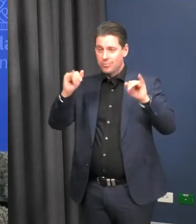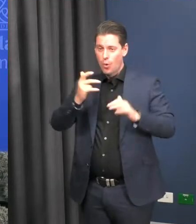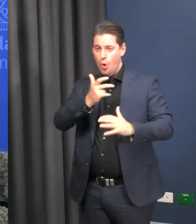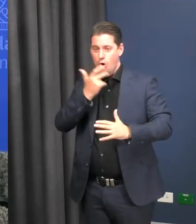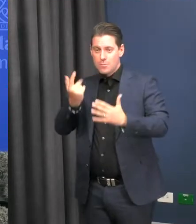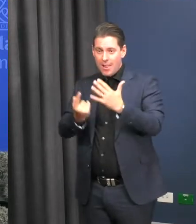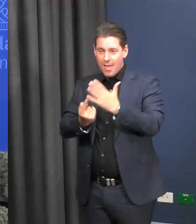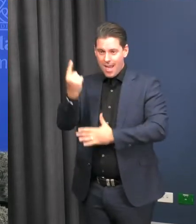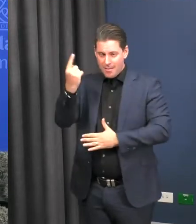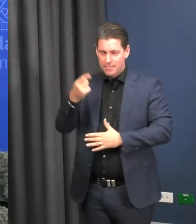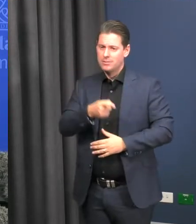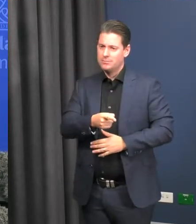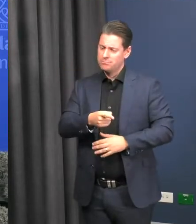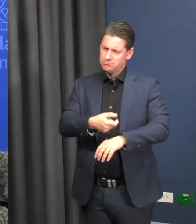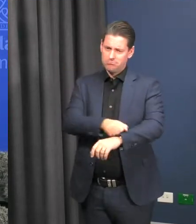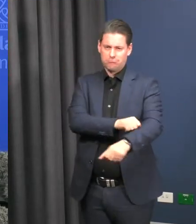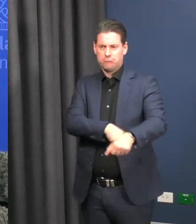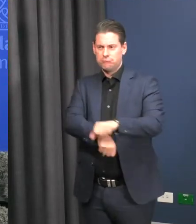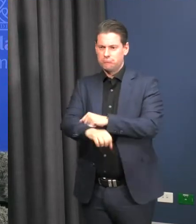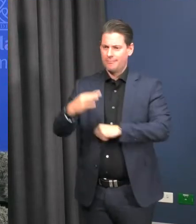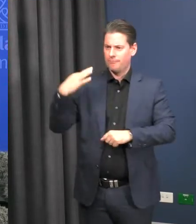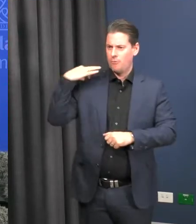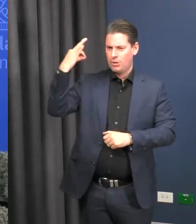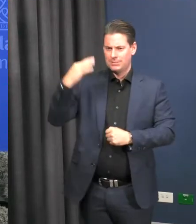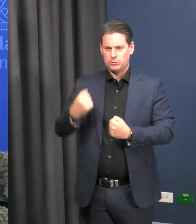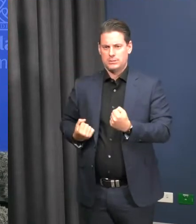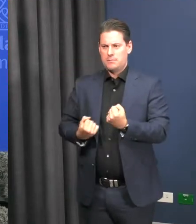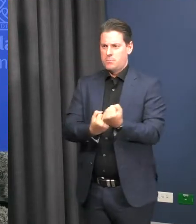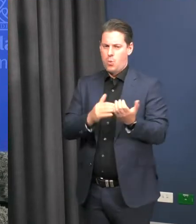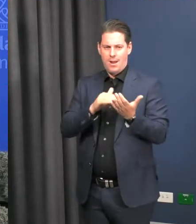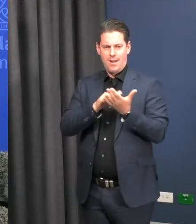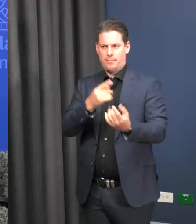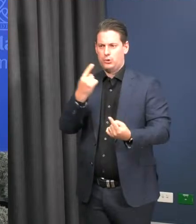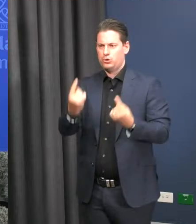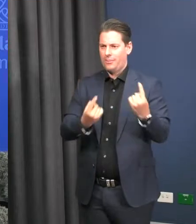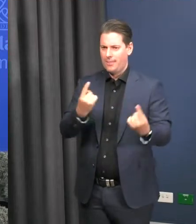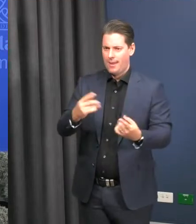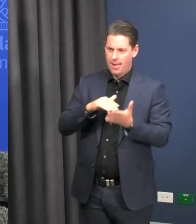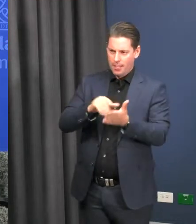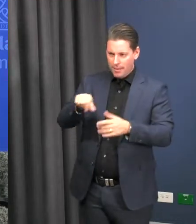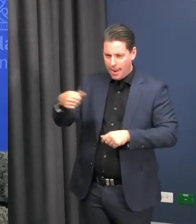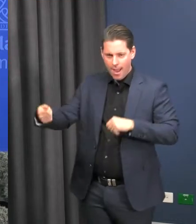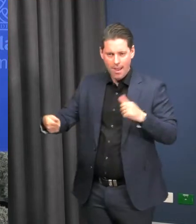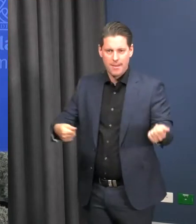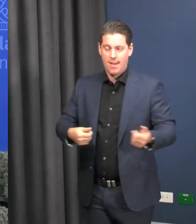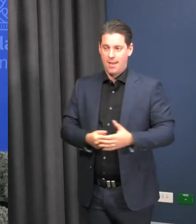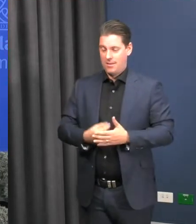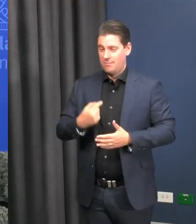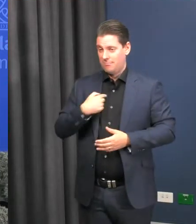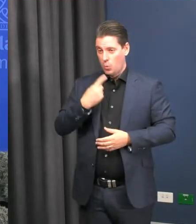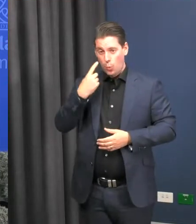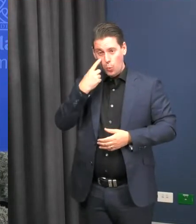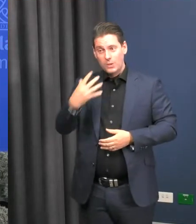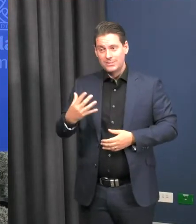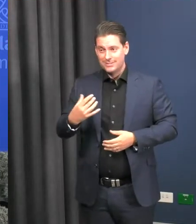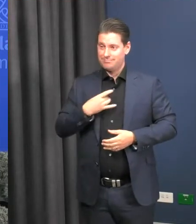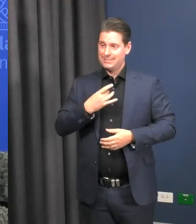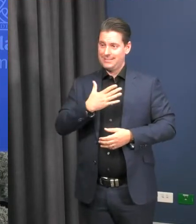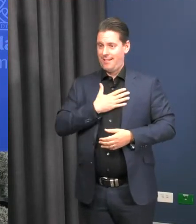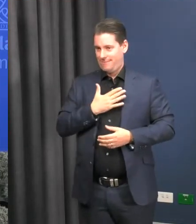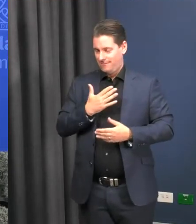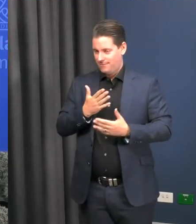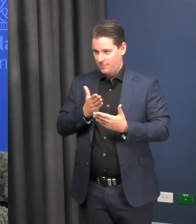see the best of the Australian character. People helping out their neighbours. I saw it firsthand during